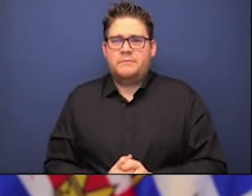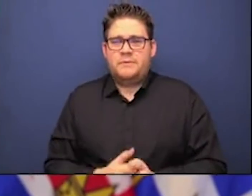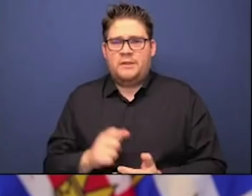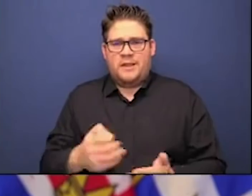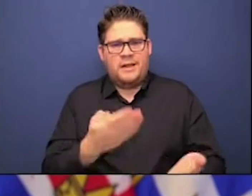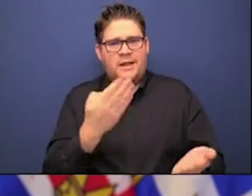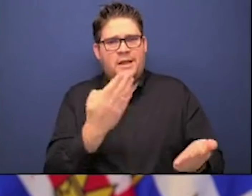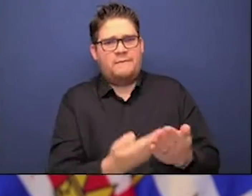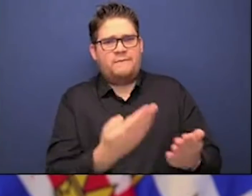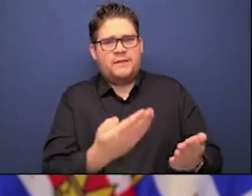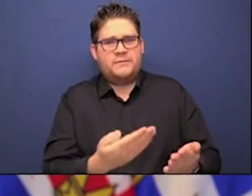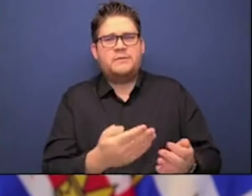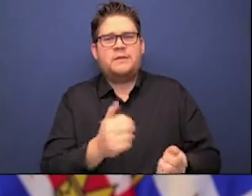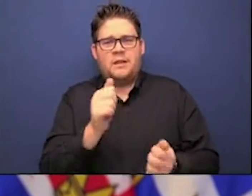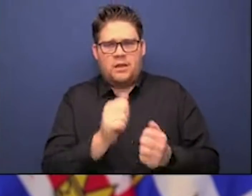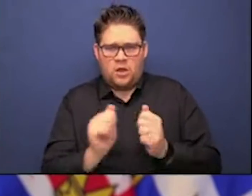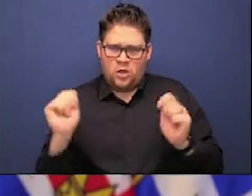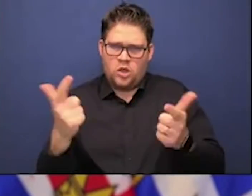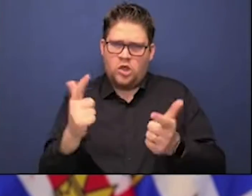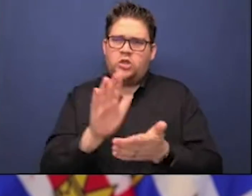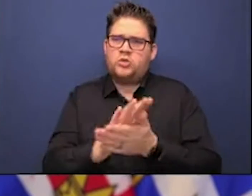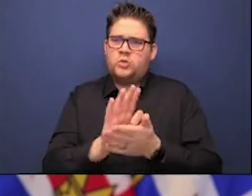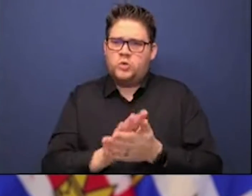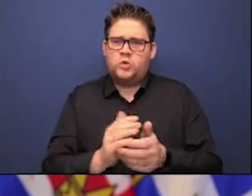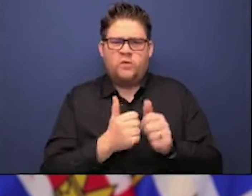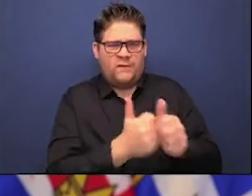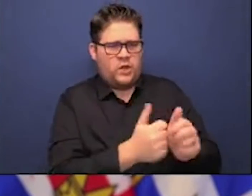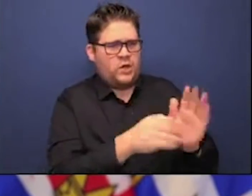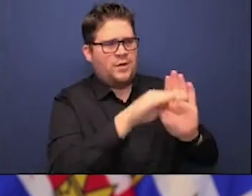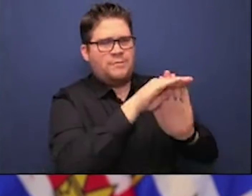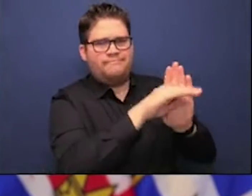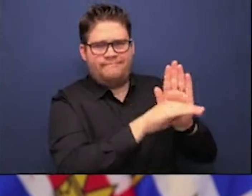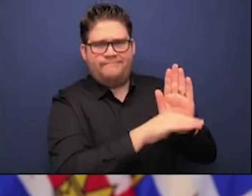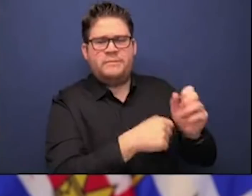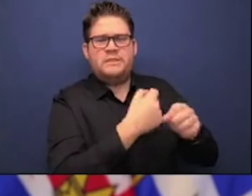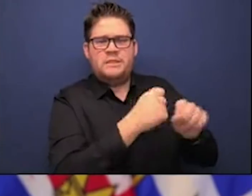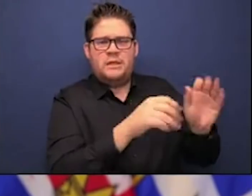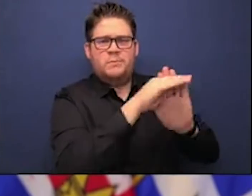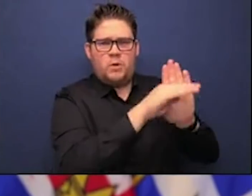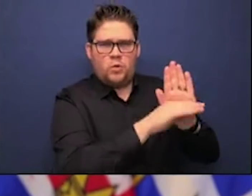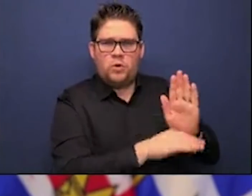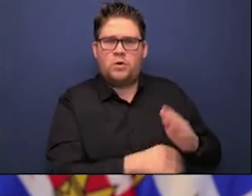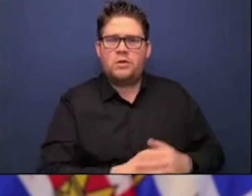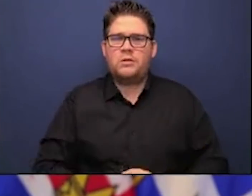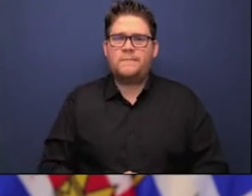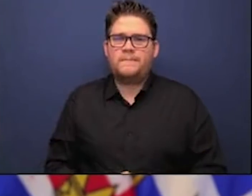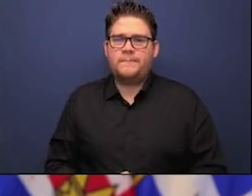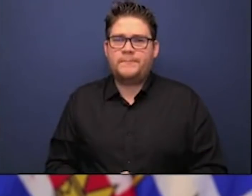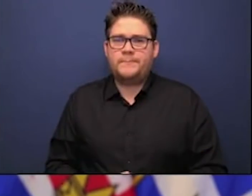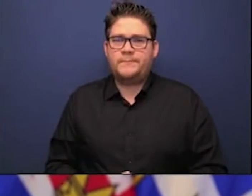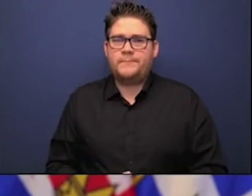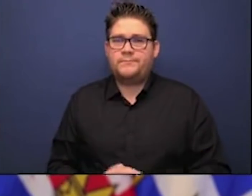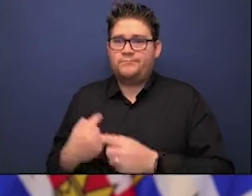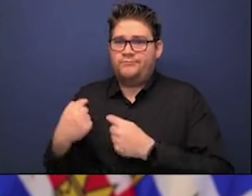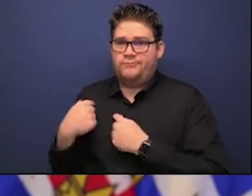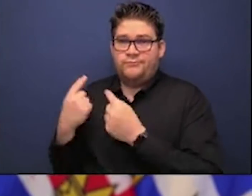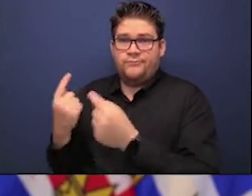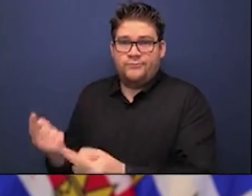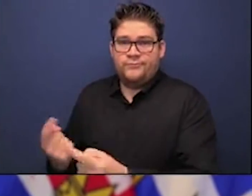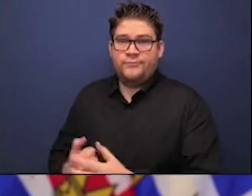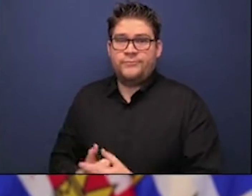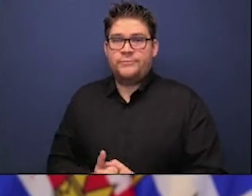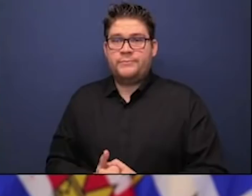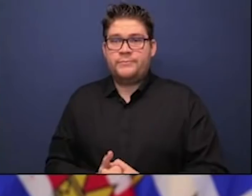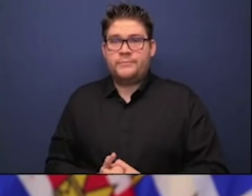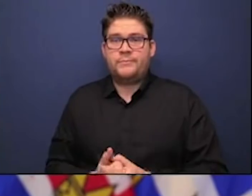by everybody in the school community. Recently, we've had concerning exposures of people who have